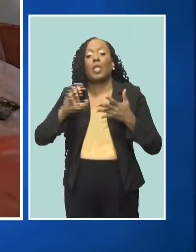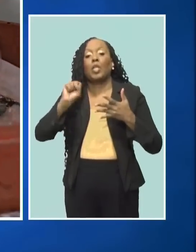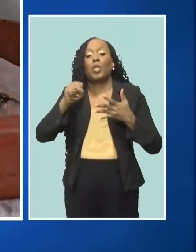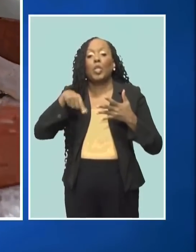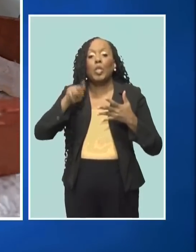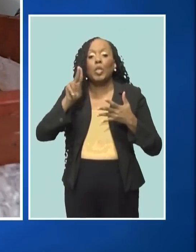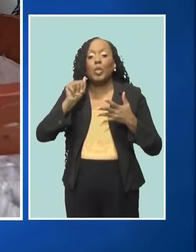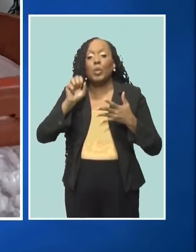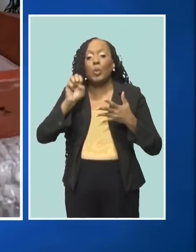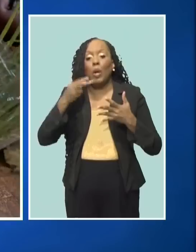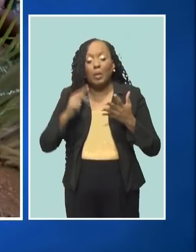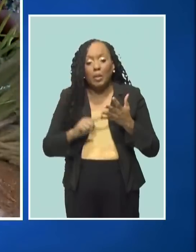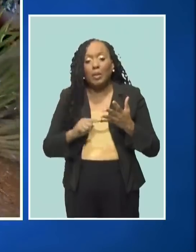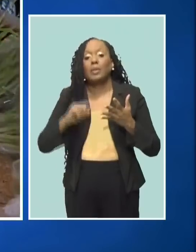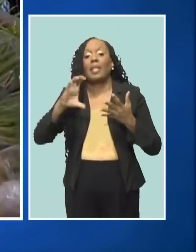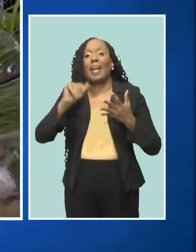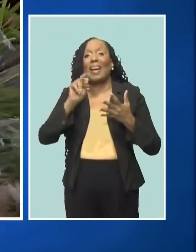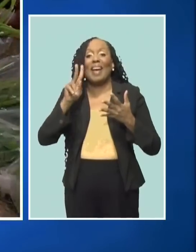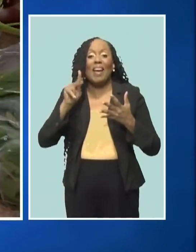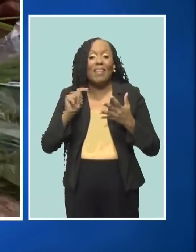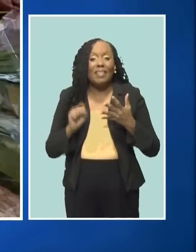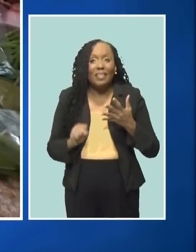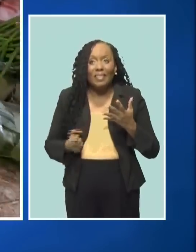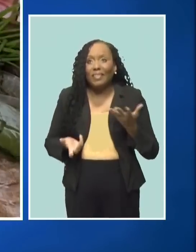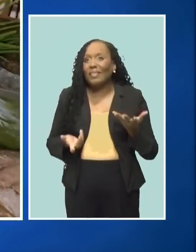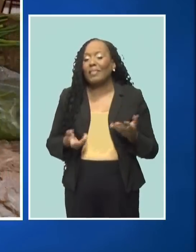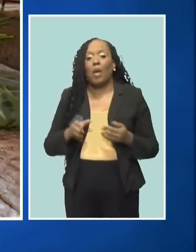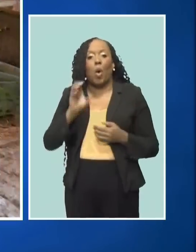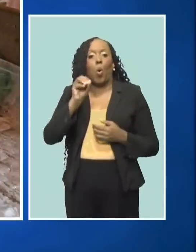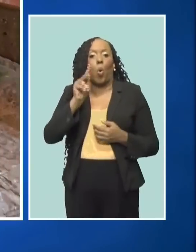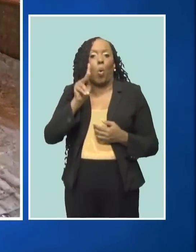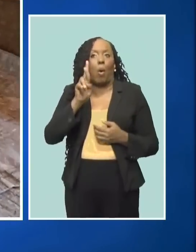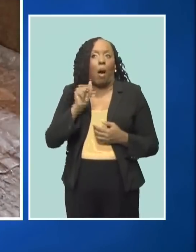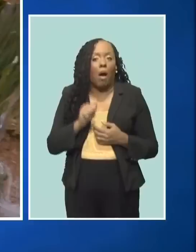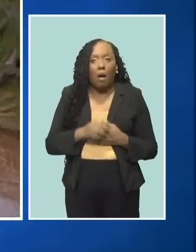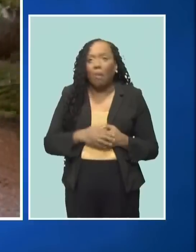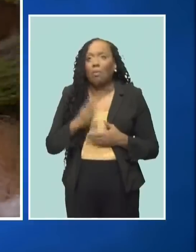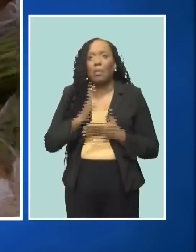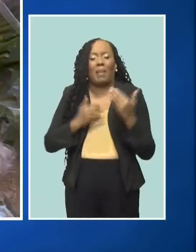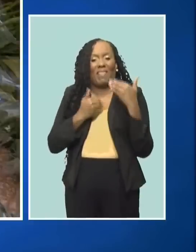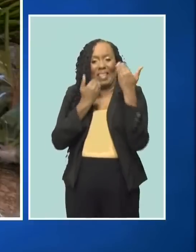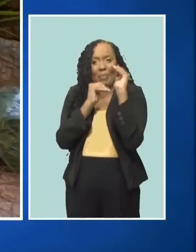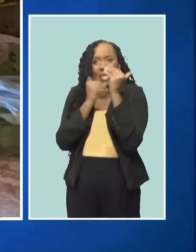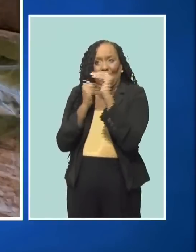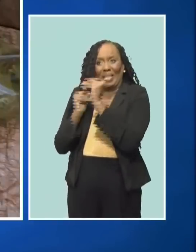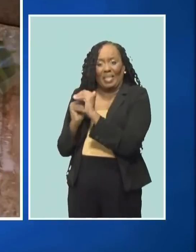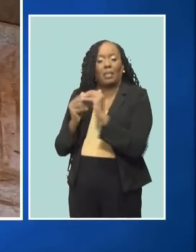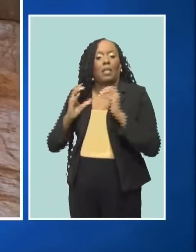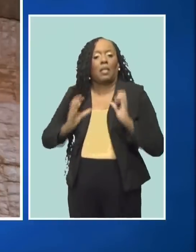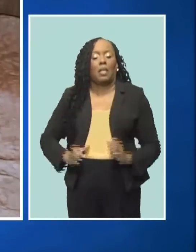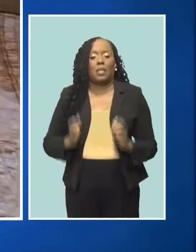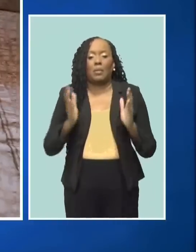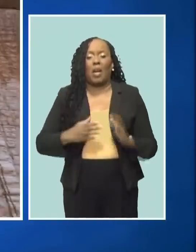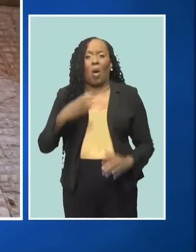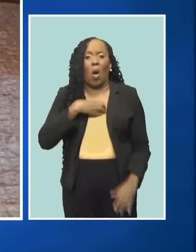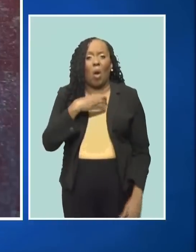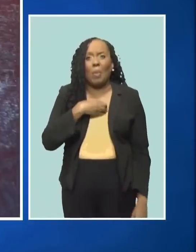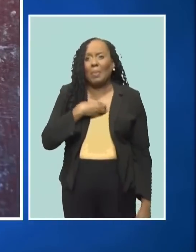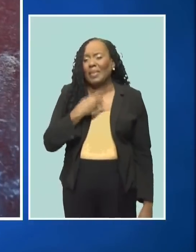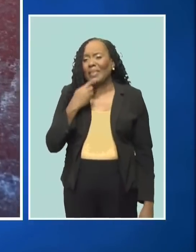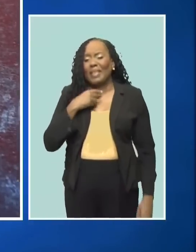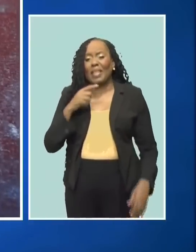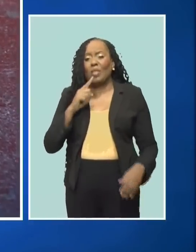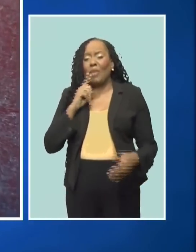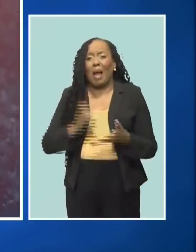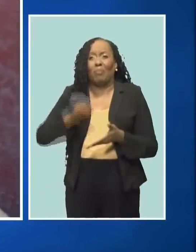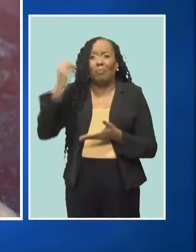just to name a few. And those who do have these items in limited amounts say customers are complaining they are selling them at